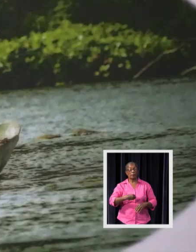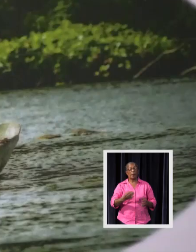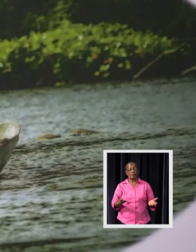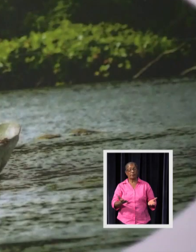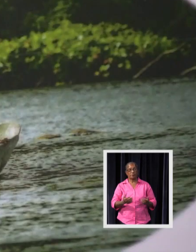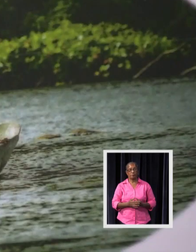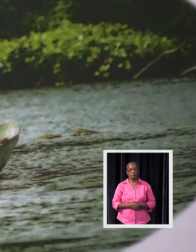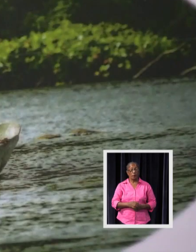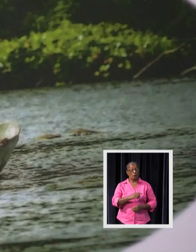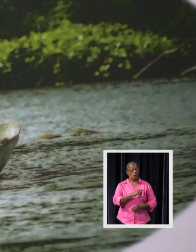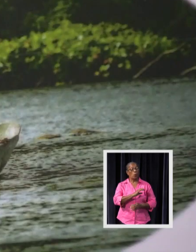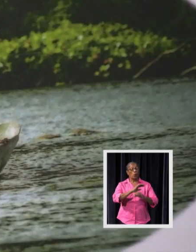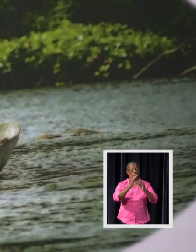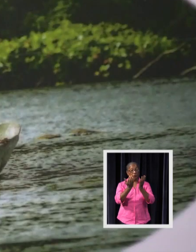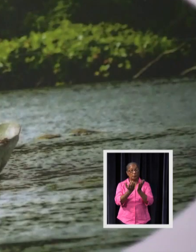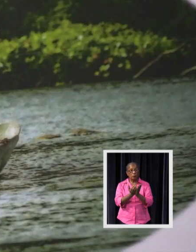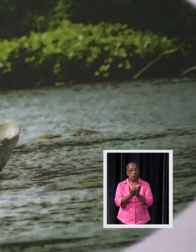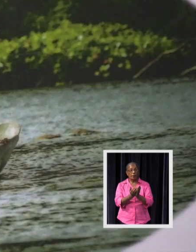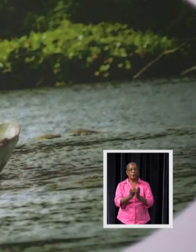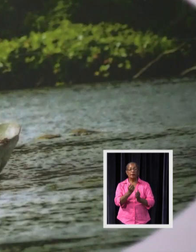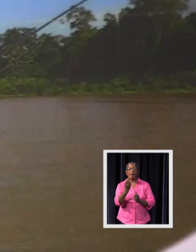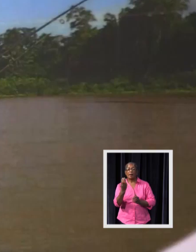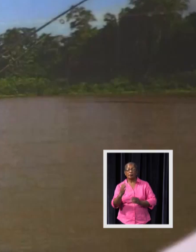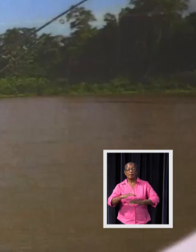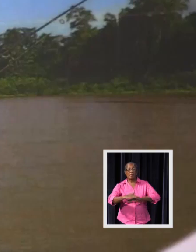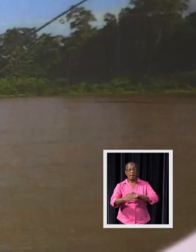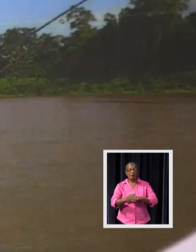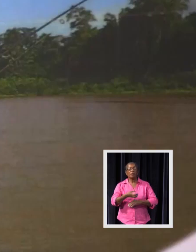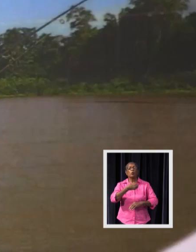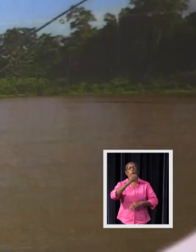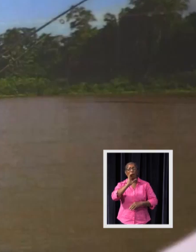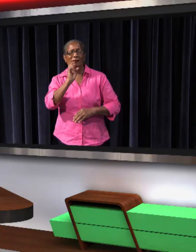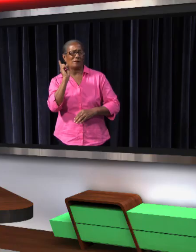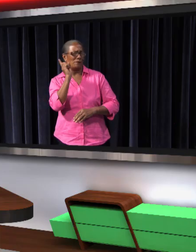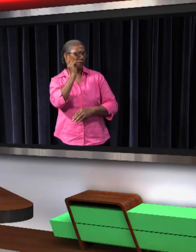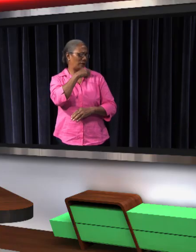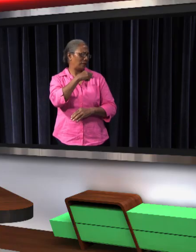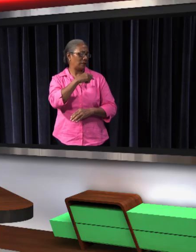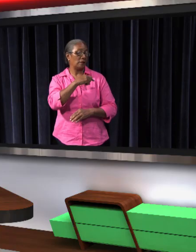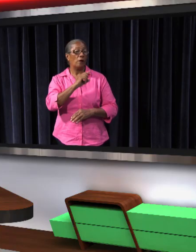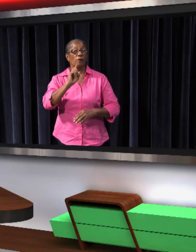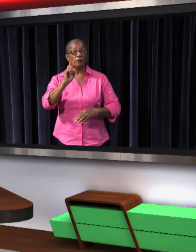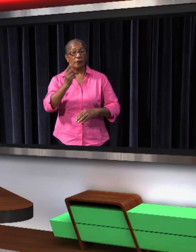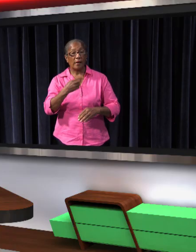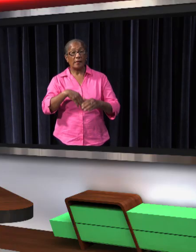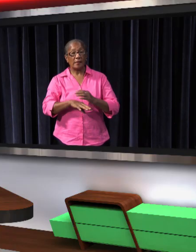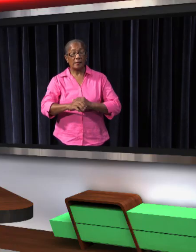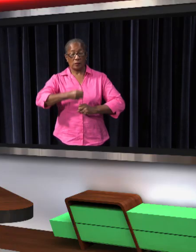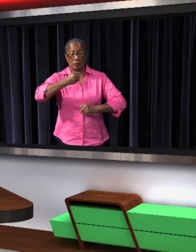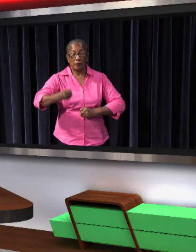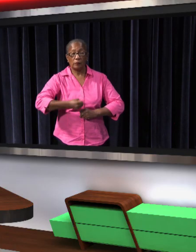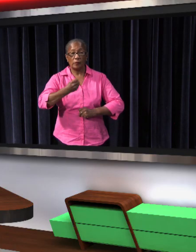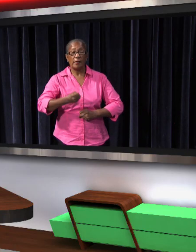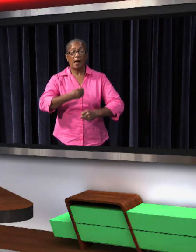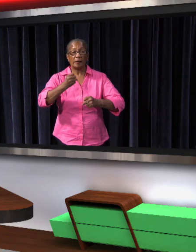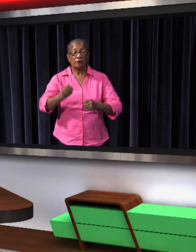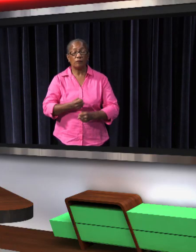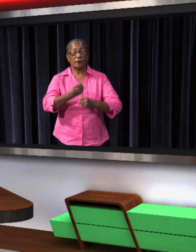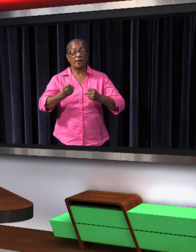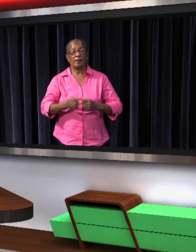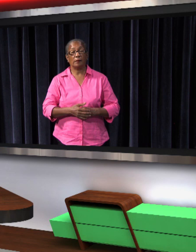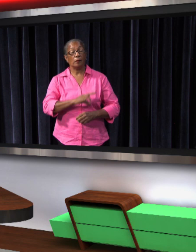Drinking water in a number of countries worldwide is highly polluted by, among others, in industrial